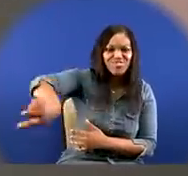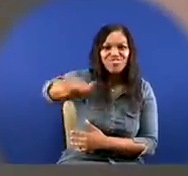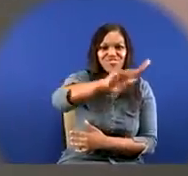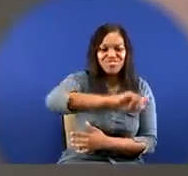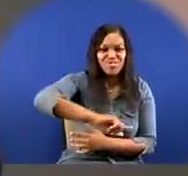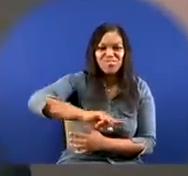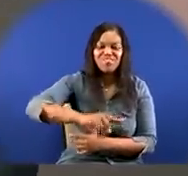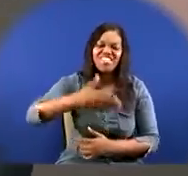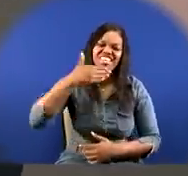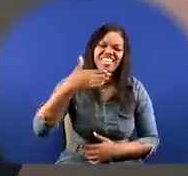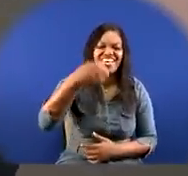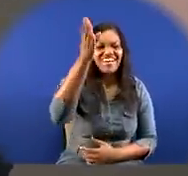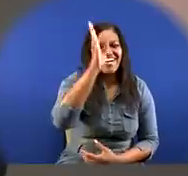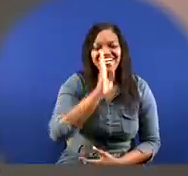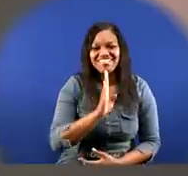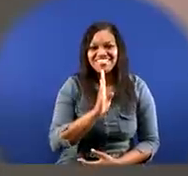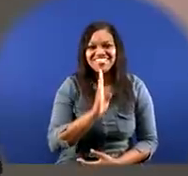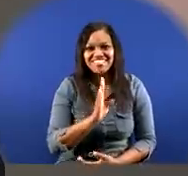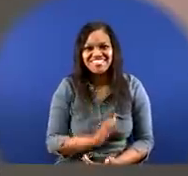Thank God